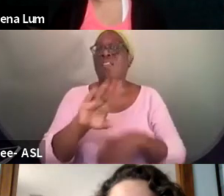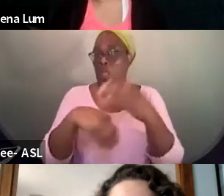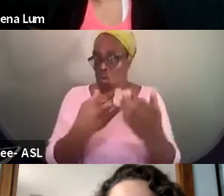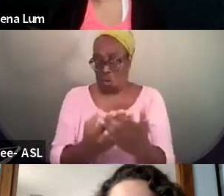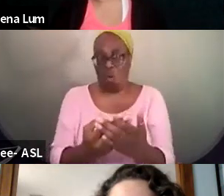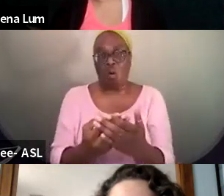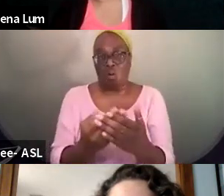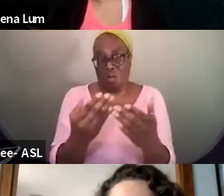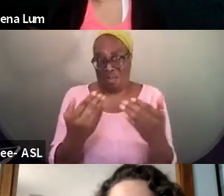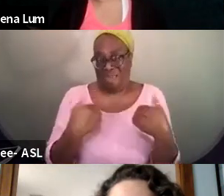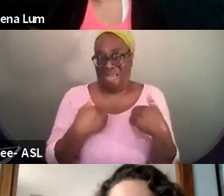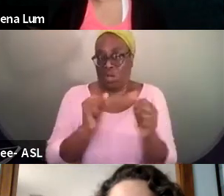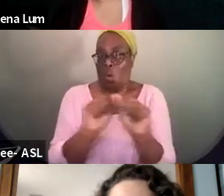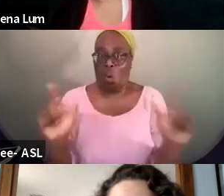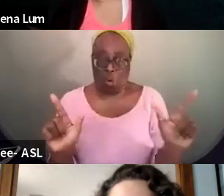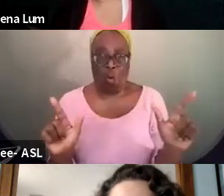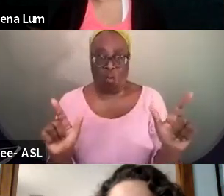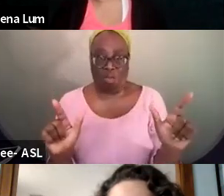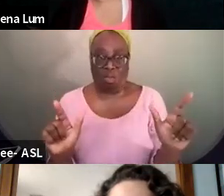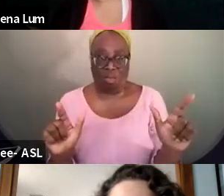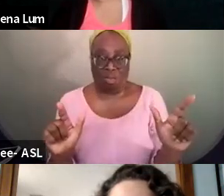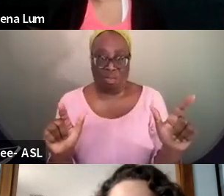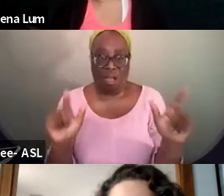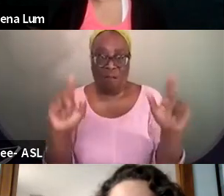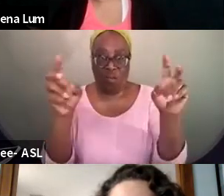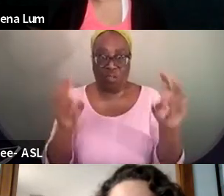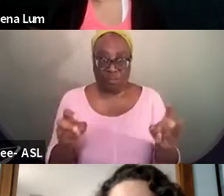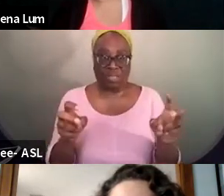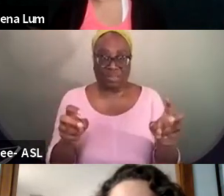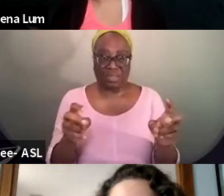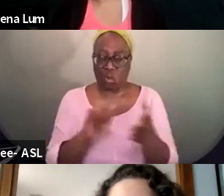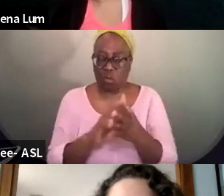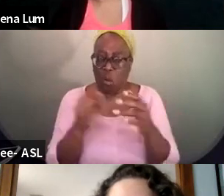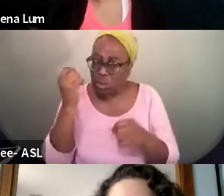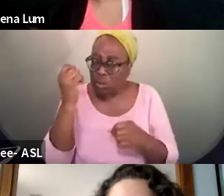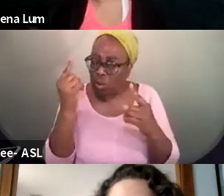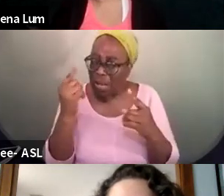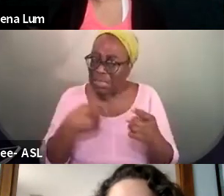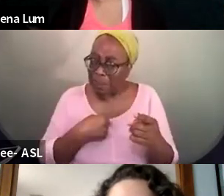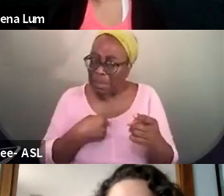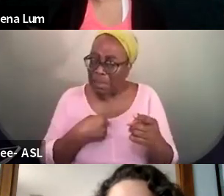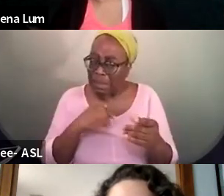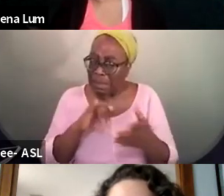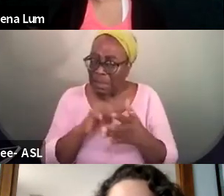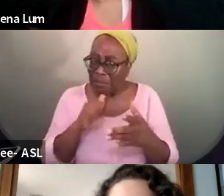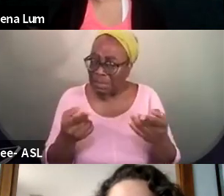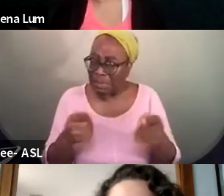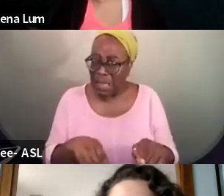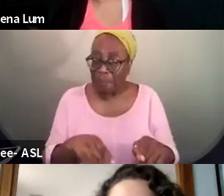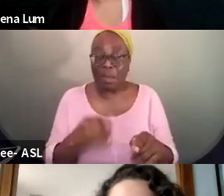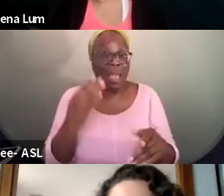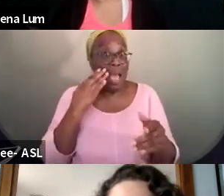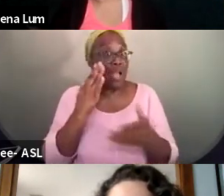areas. So that would surprise me if that was not the case. I will say some places have gone